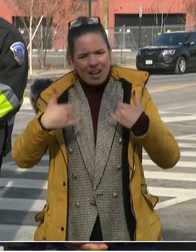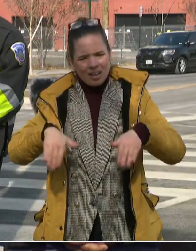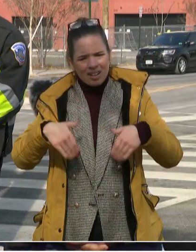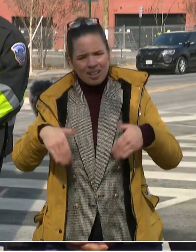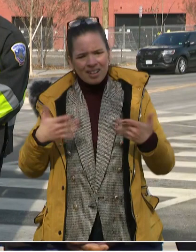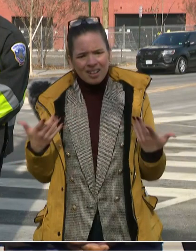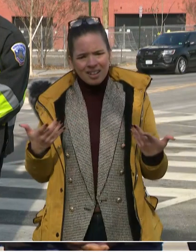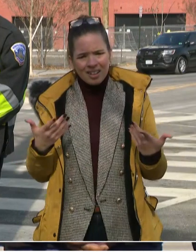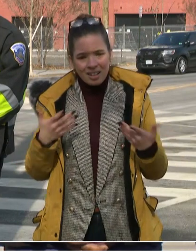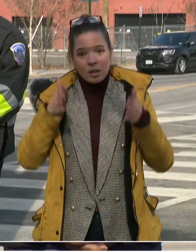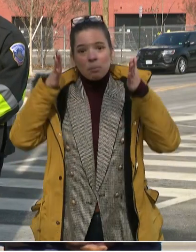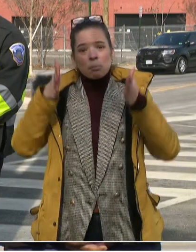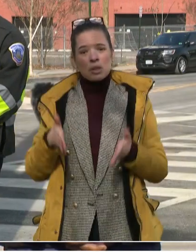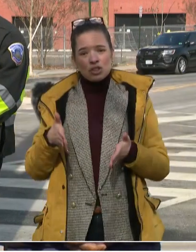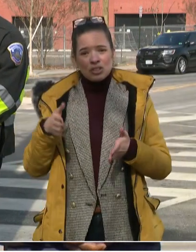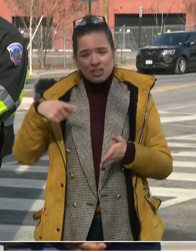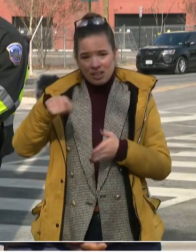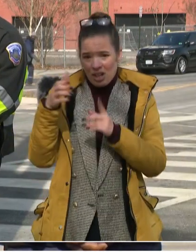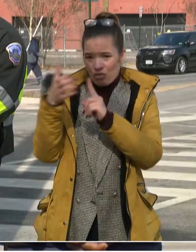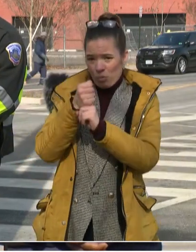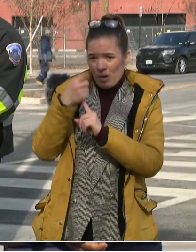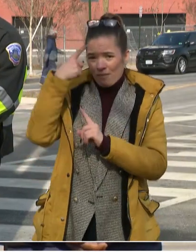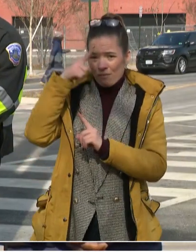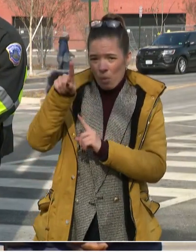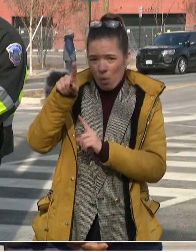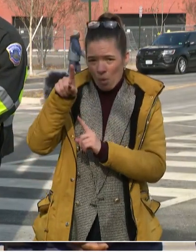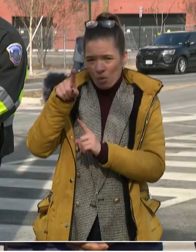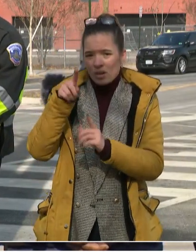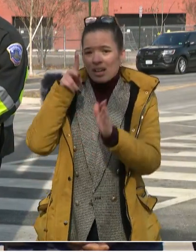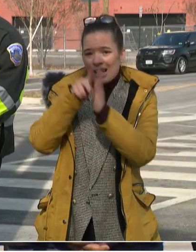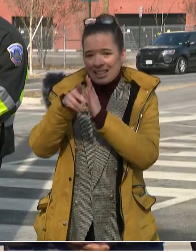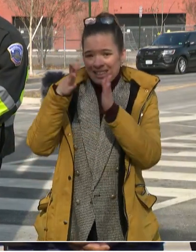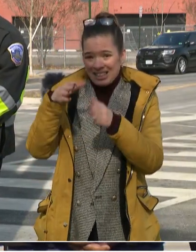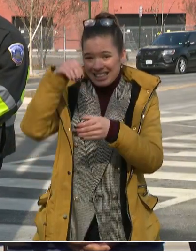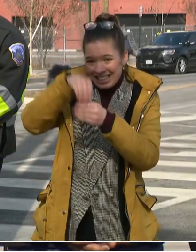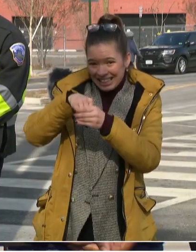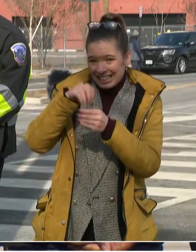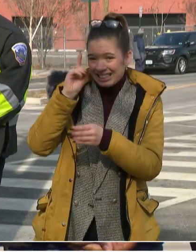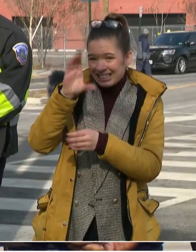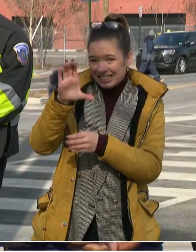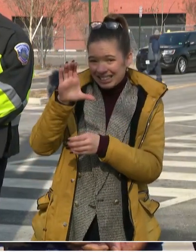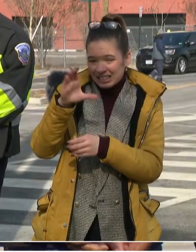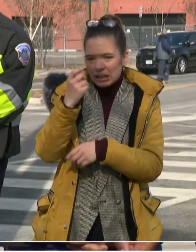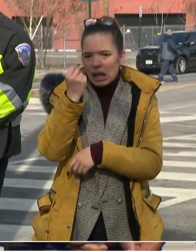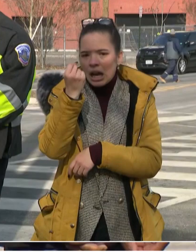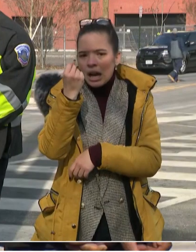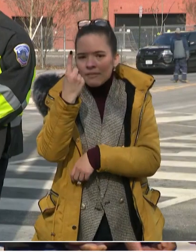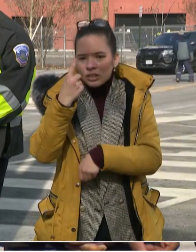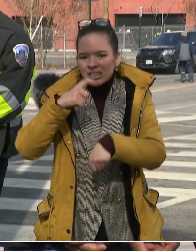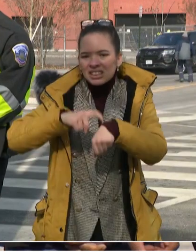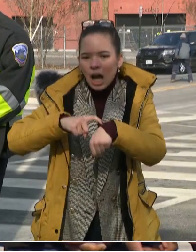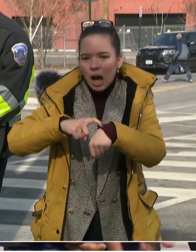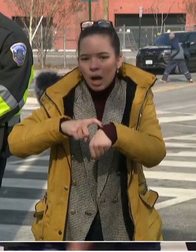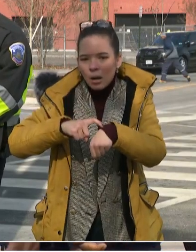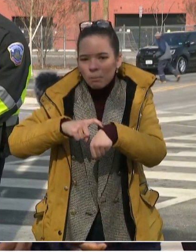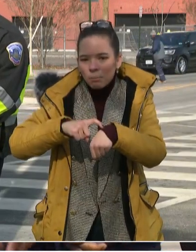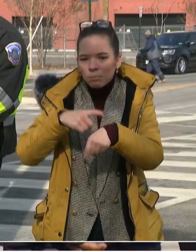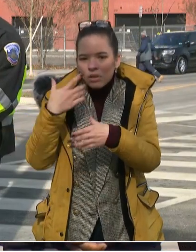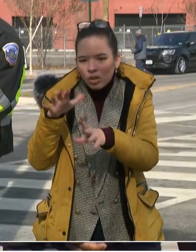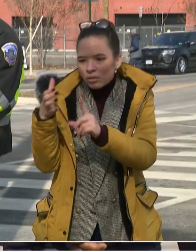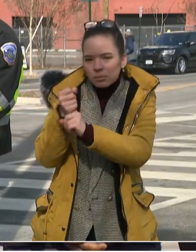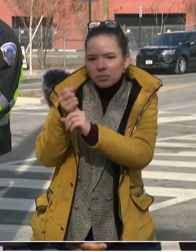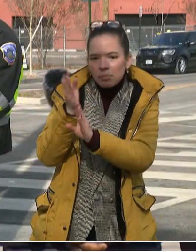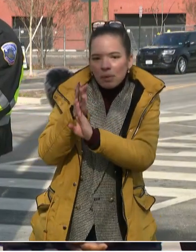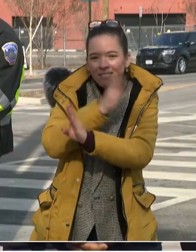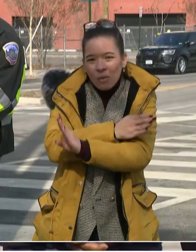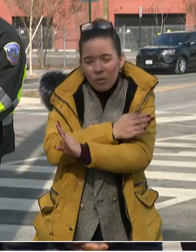that is arrested for homicide in the District of Columbia, 11 times they've been arrested prior to their homicide. And in many cases,